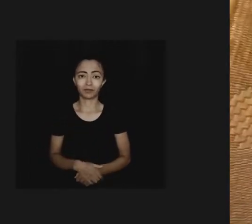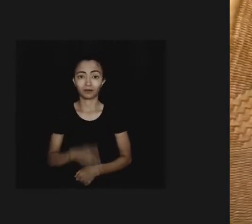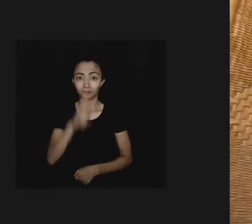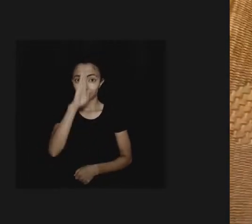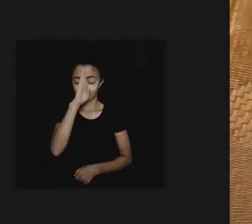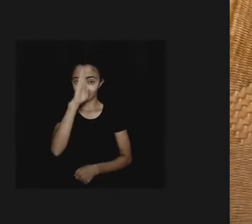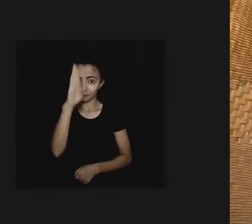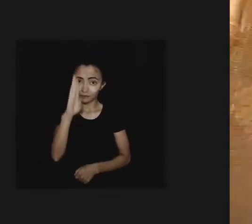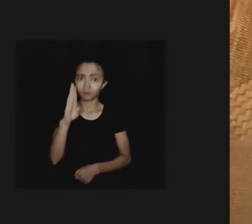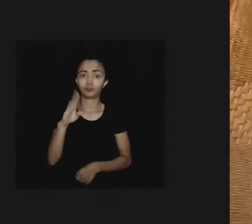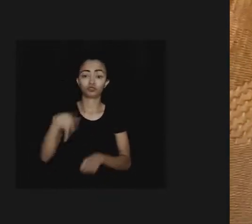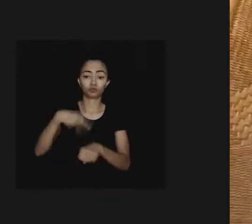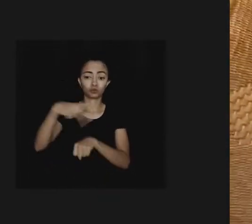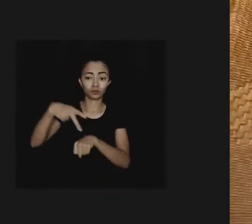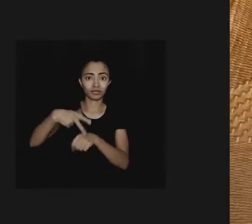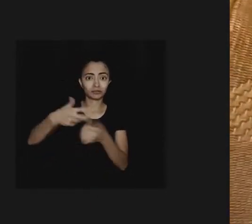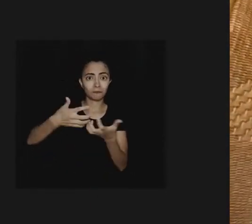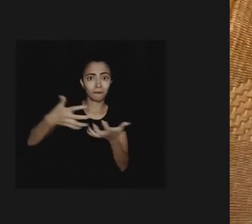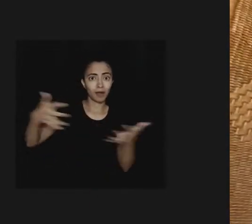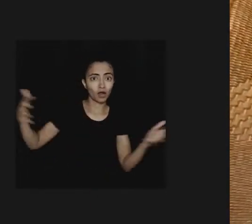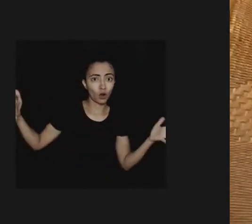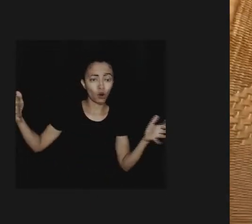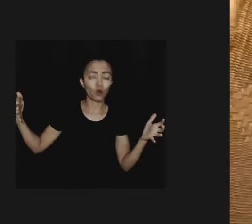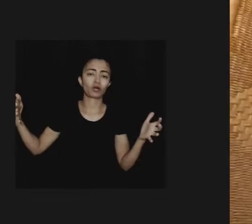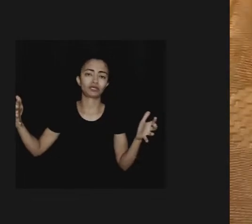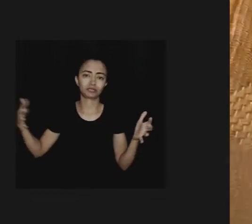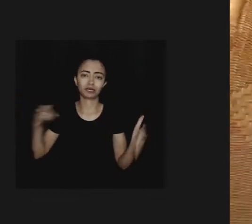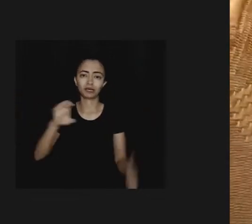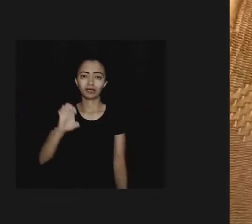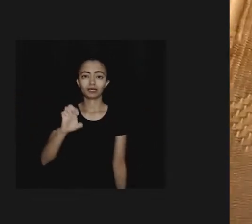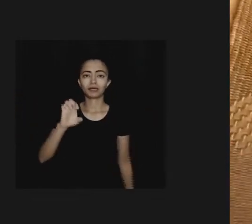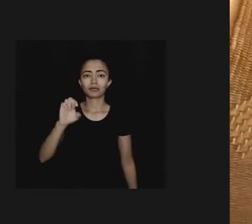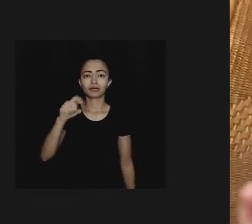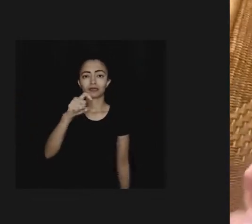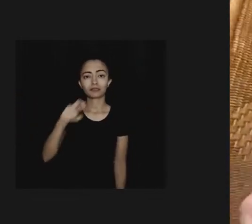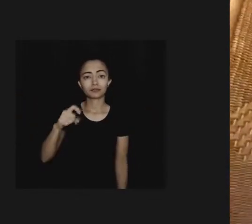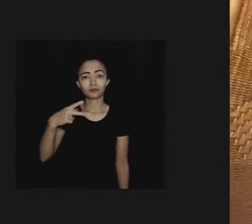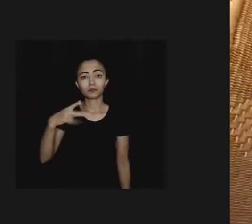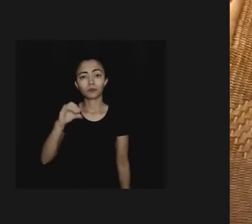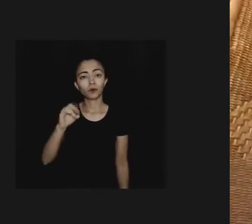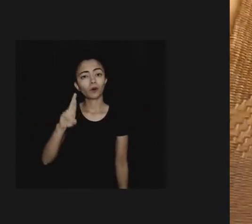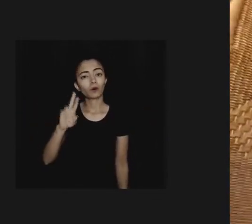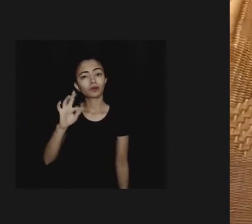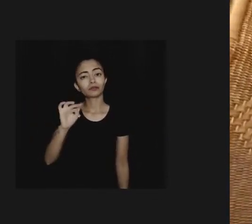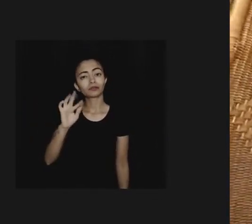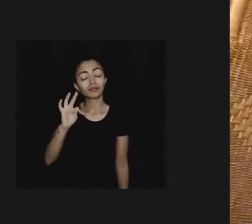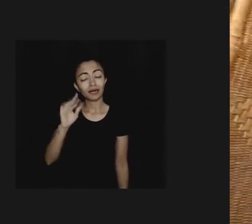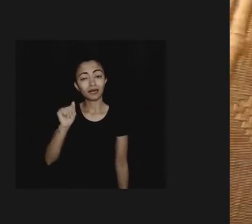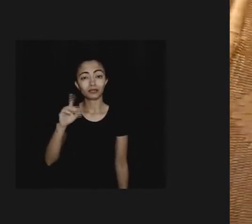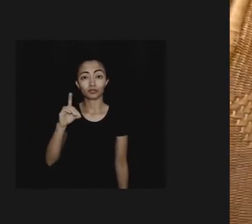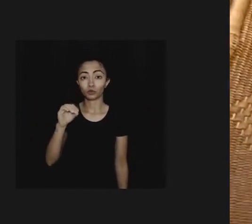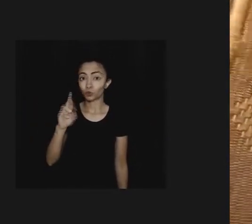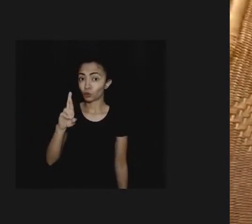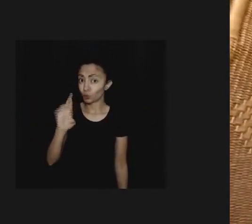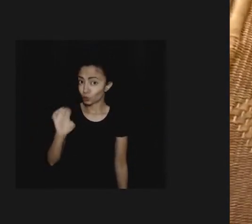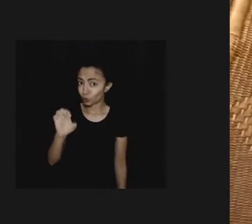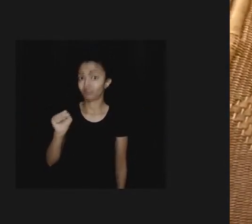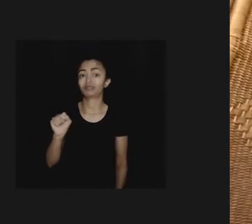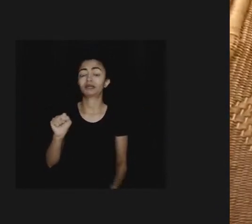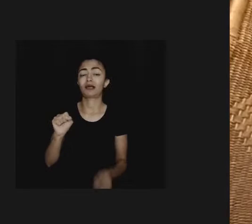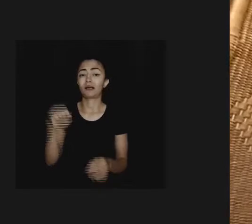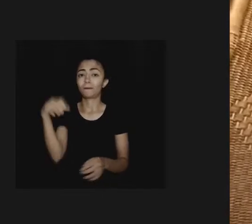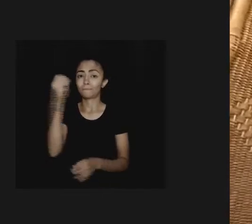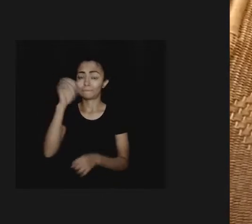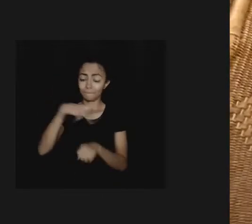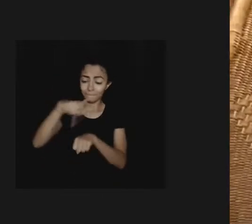There are really big, powerful countries that are siding with industry and pressurizing weaker countries to